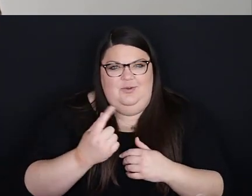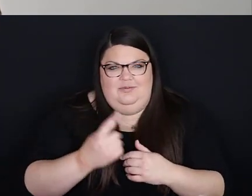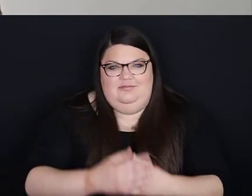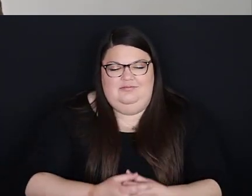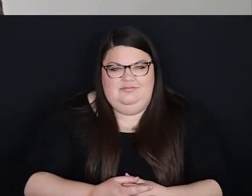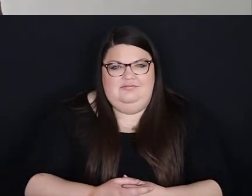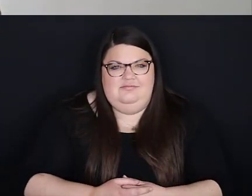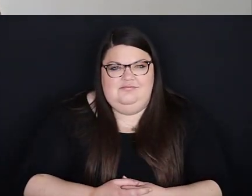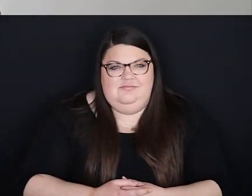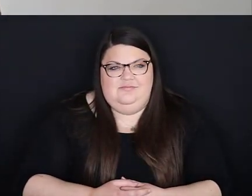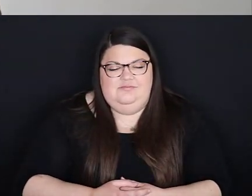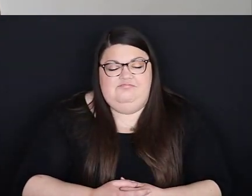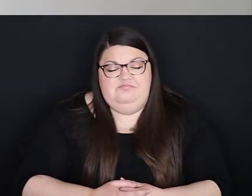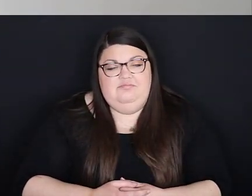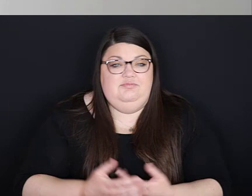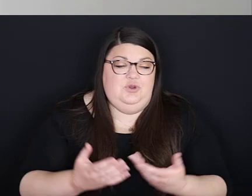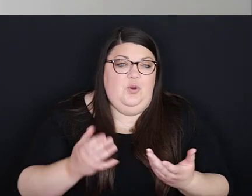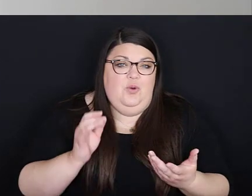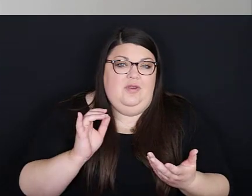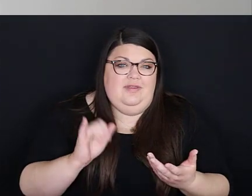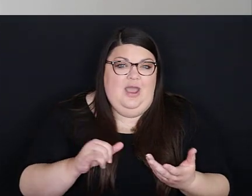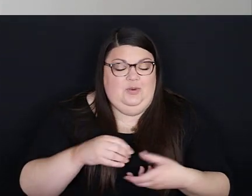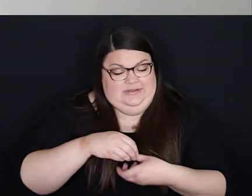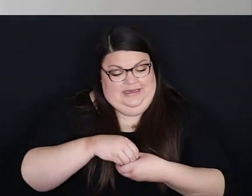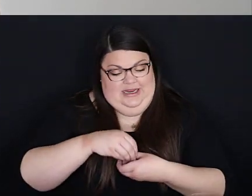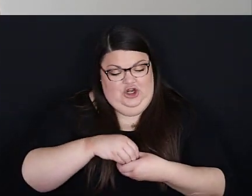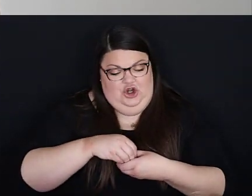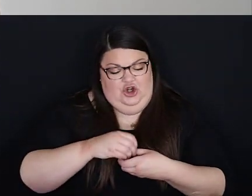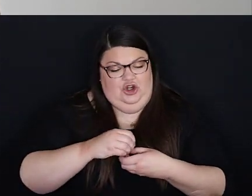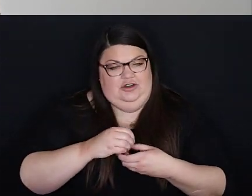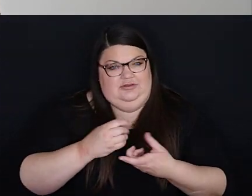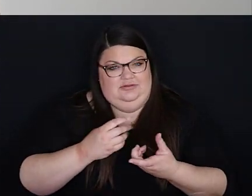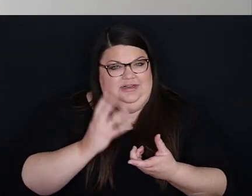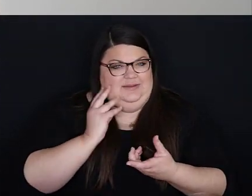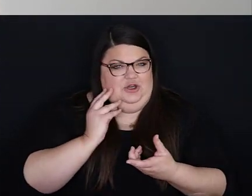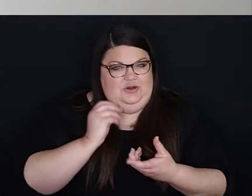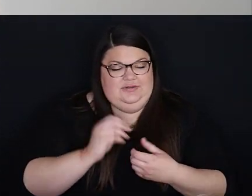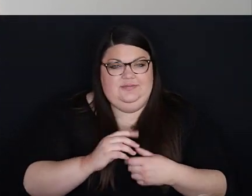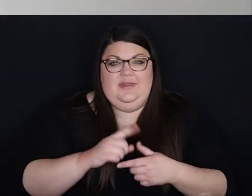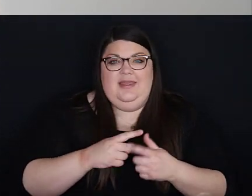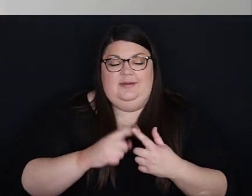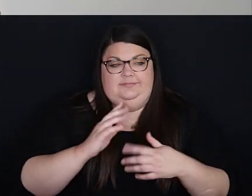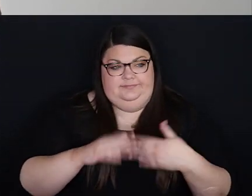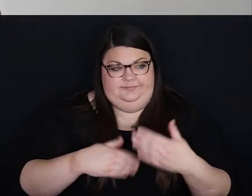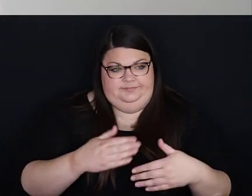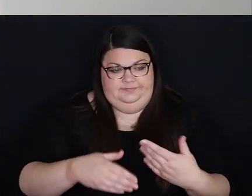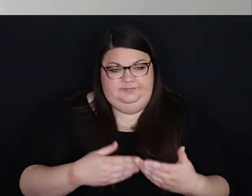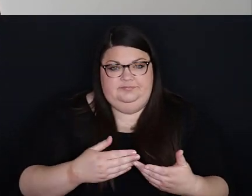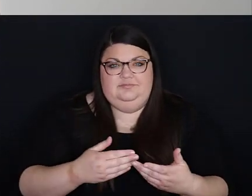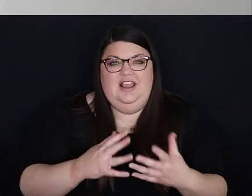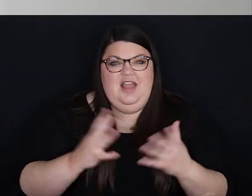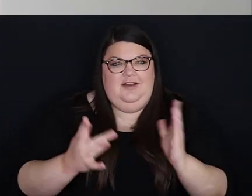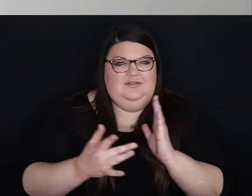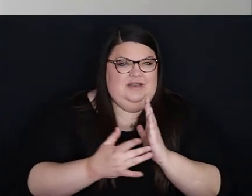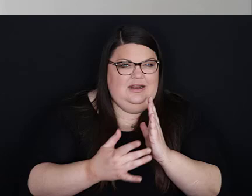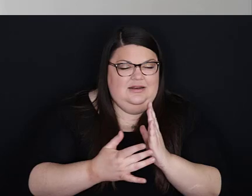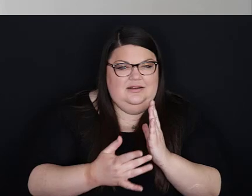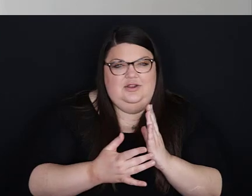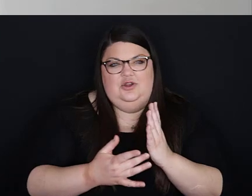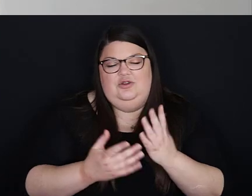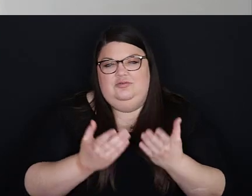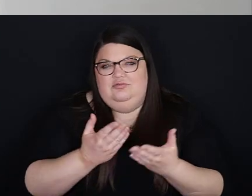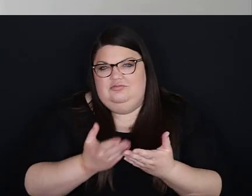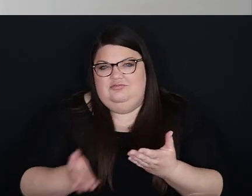that was sort of the inner experience. And so then gradually it was a lot of